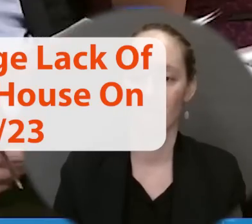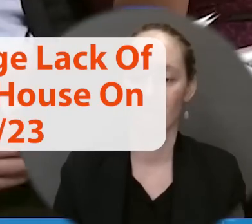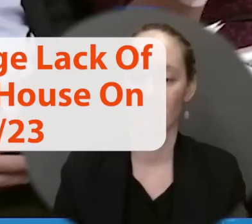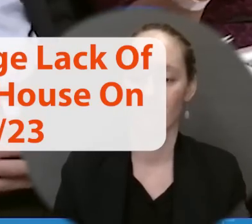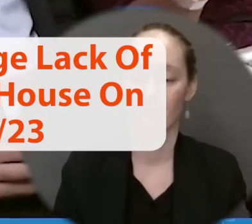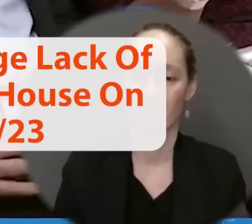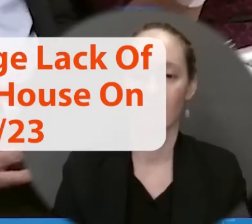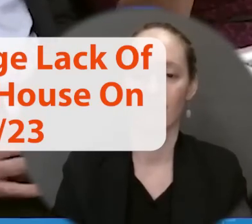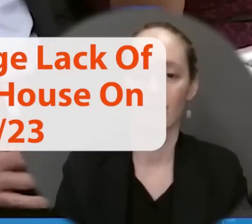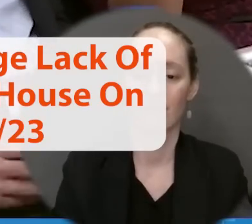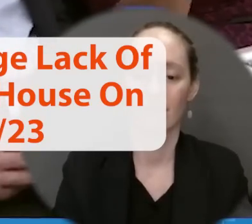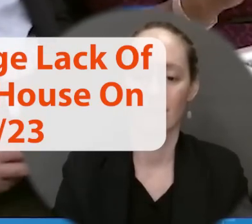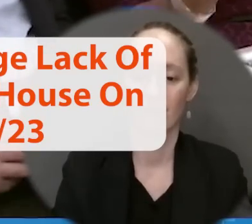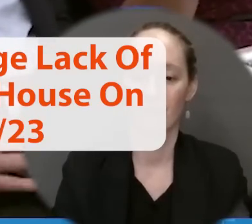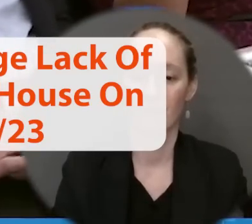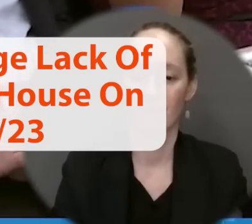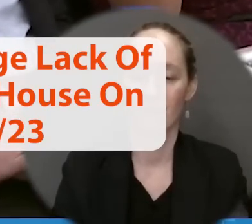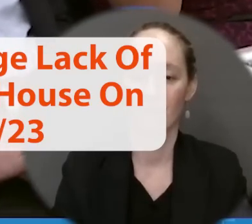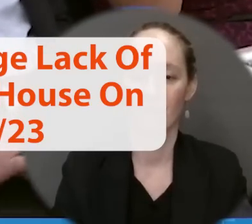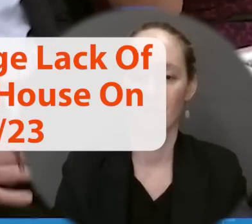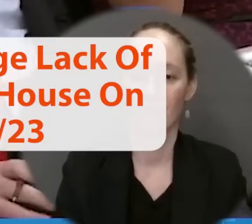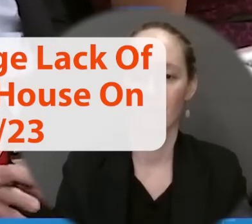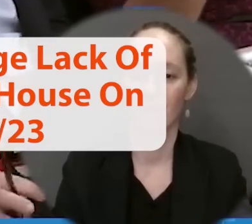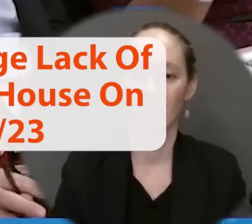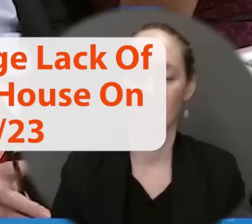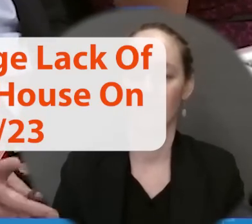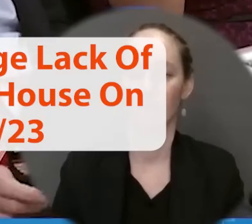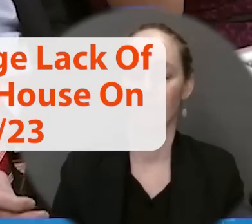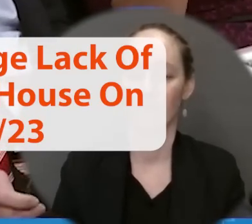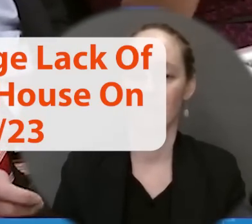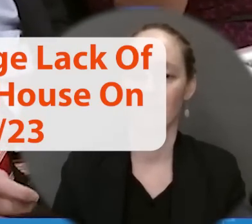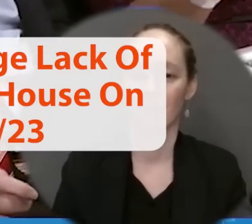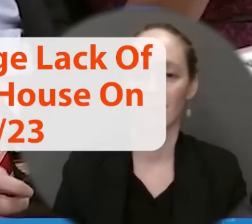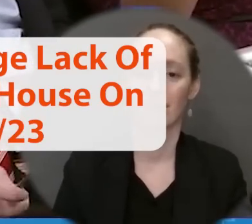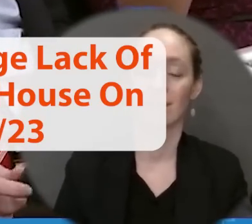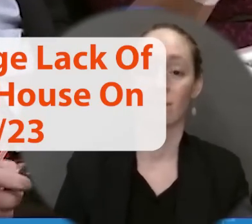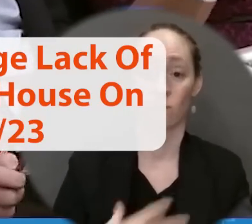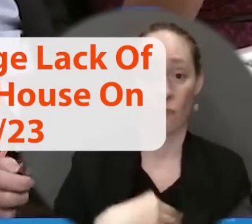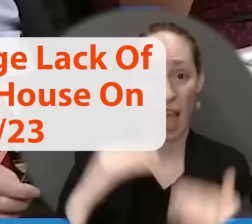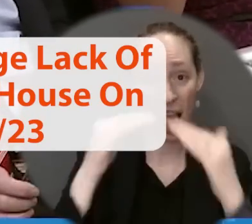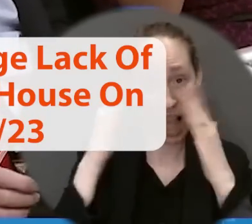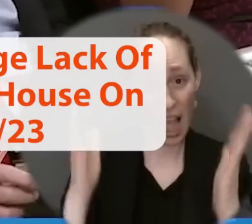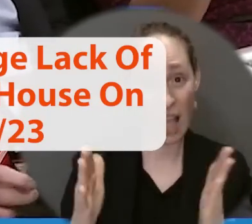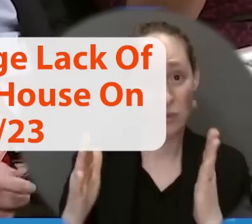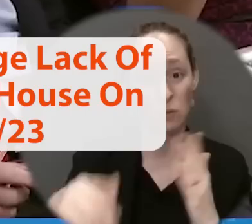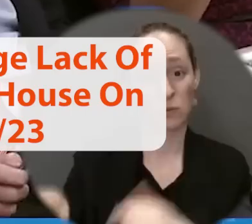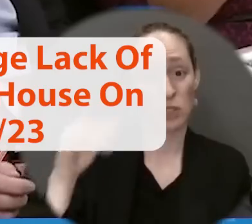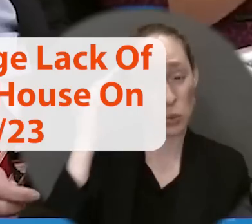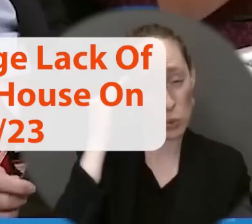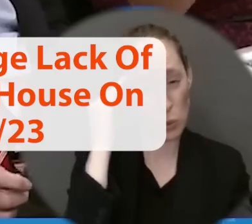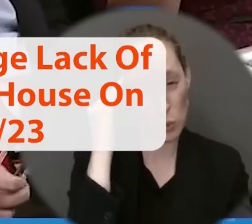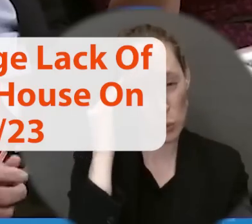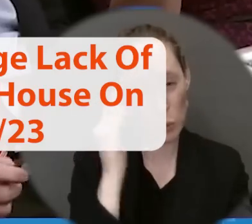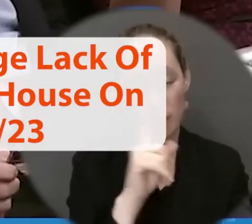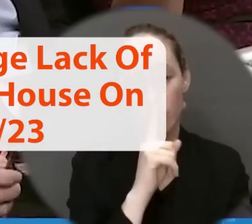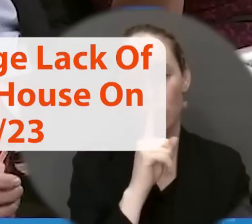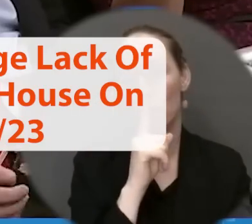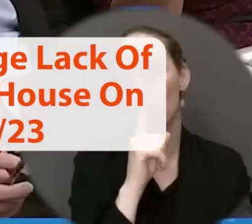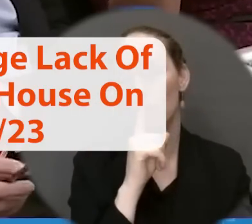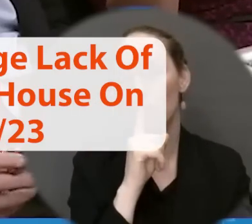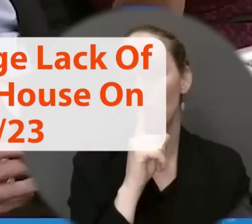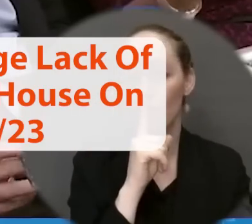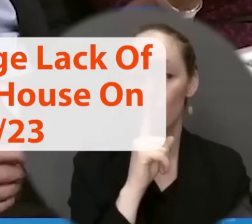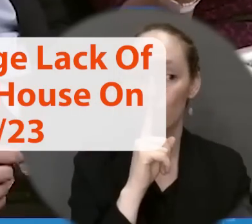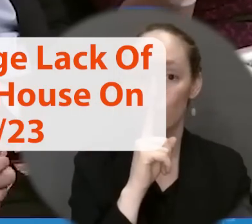you acknowledge that the fact that the White House did not reveal this to the public, despite the fact that you've known about